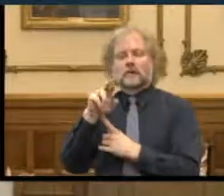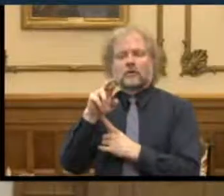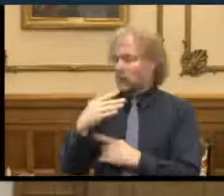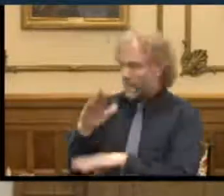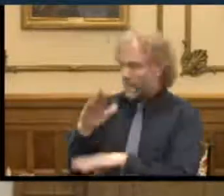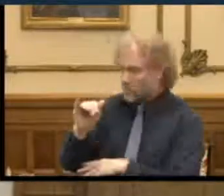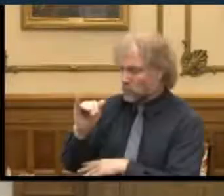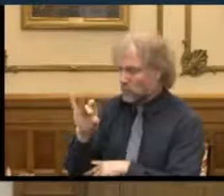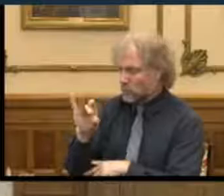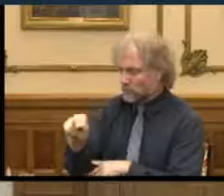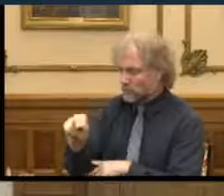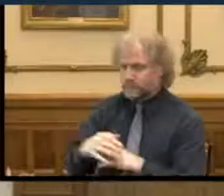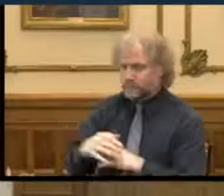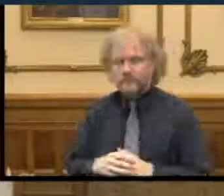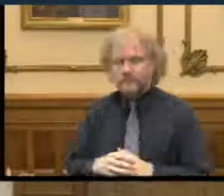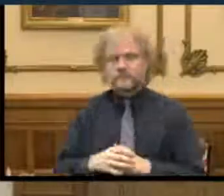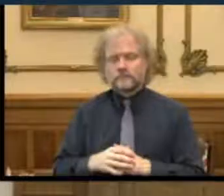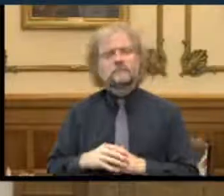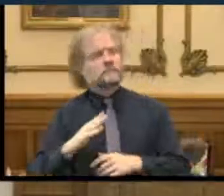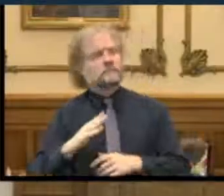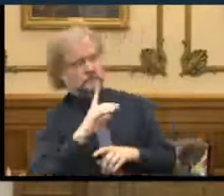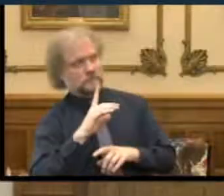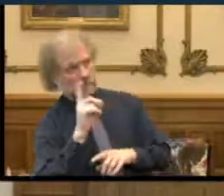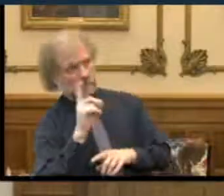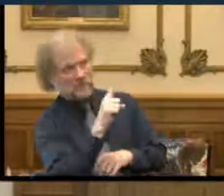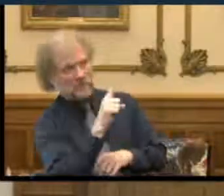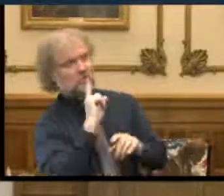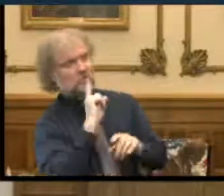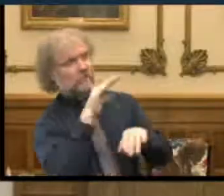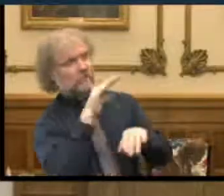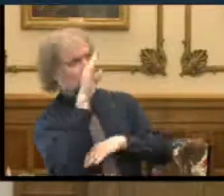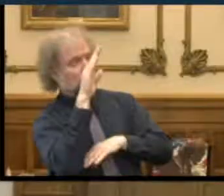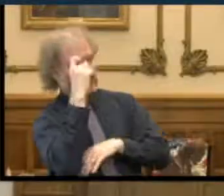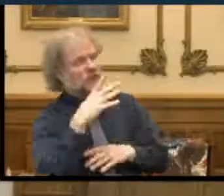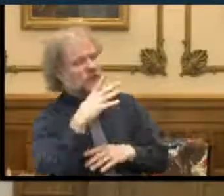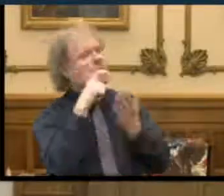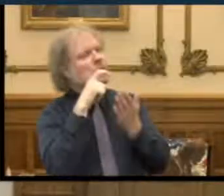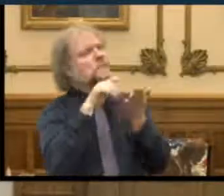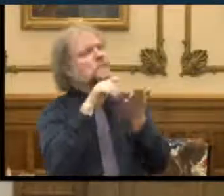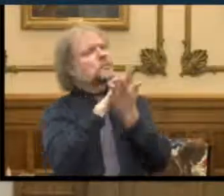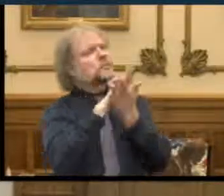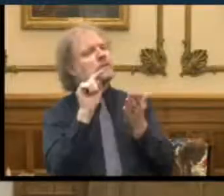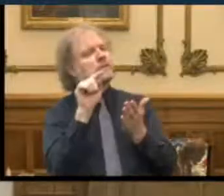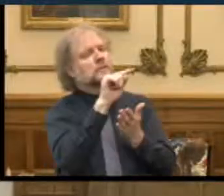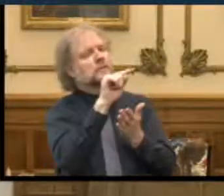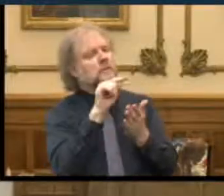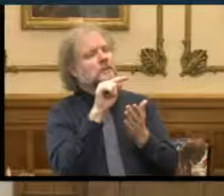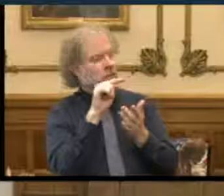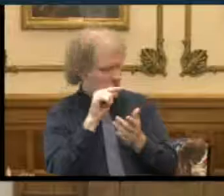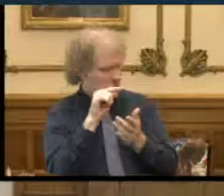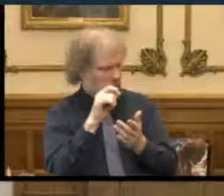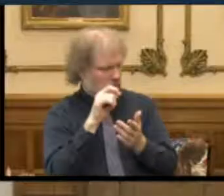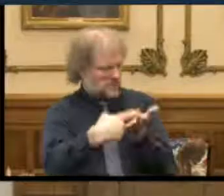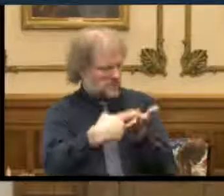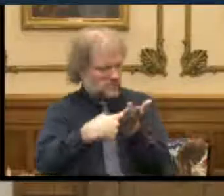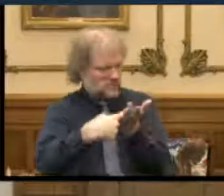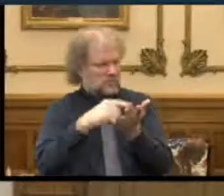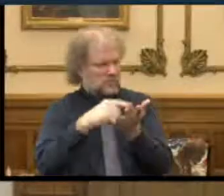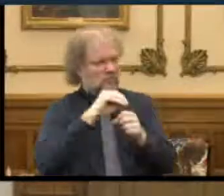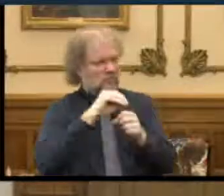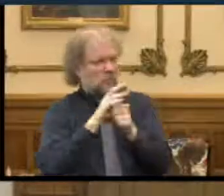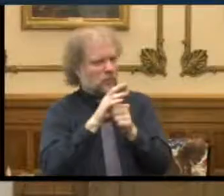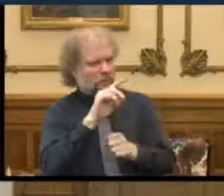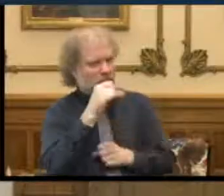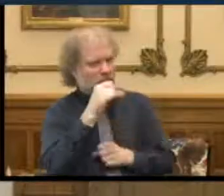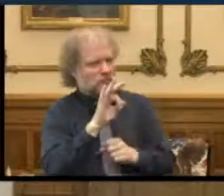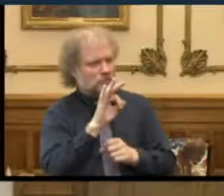Justin. Good afternoon, Governor. We've seen some school corporations in our coverage area take their discussions about their COVID-19 response